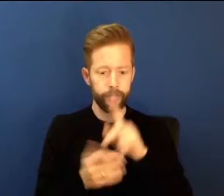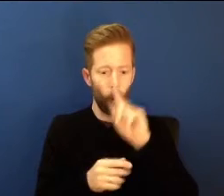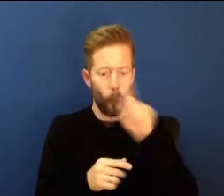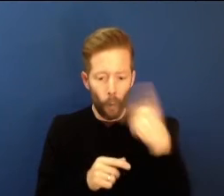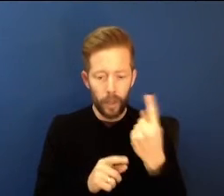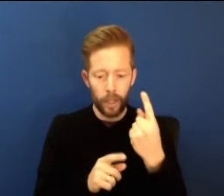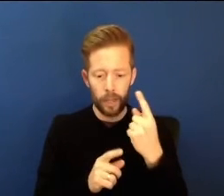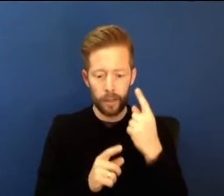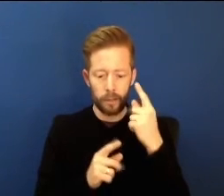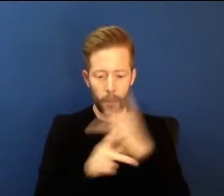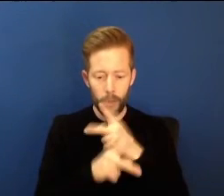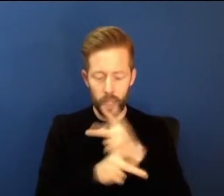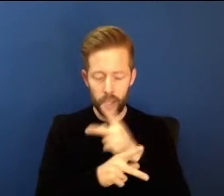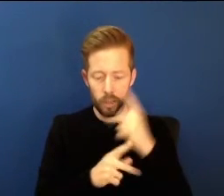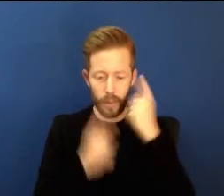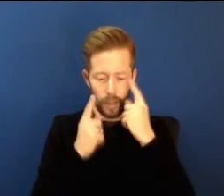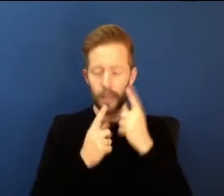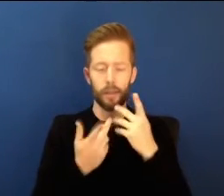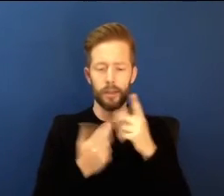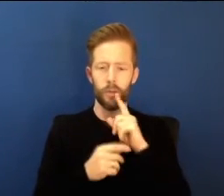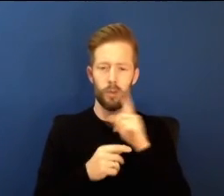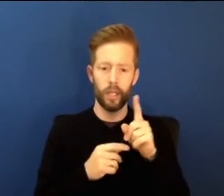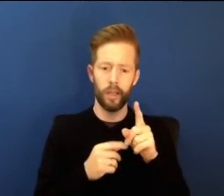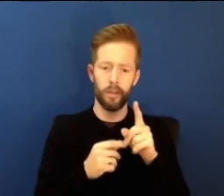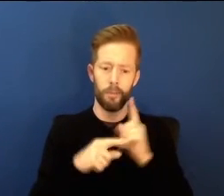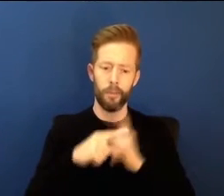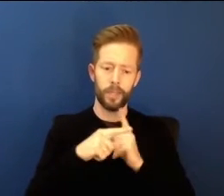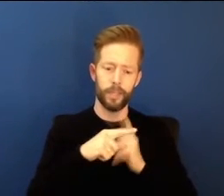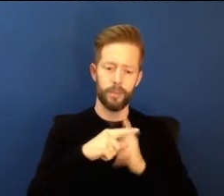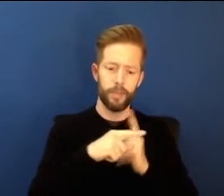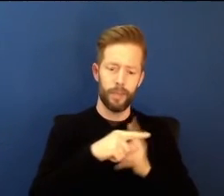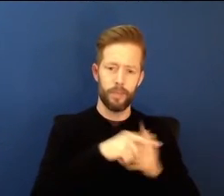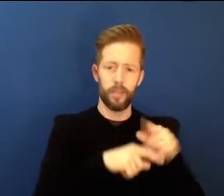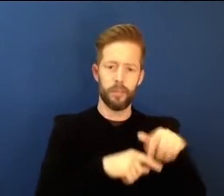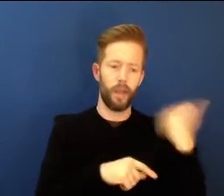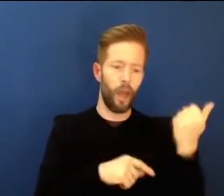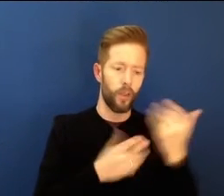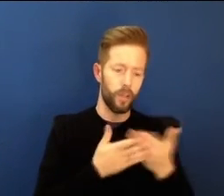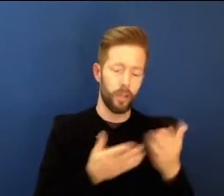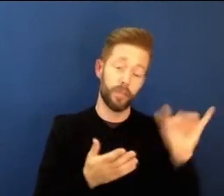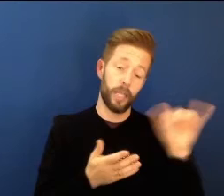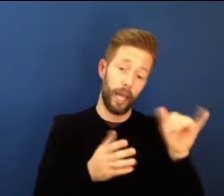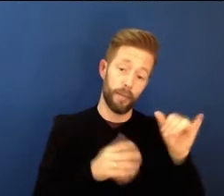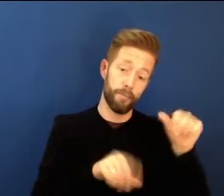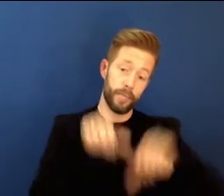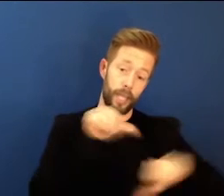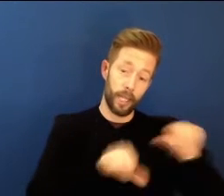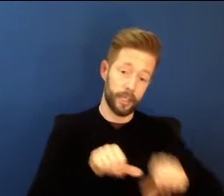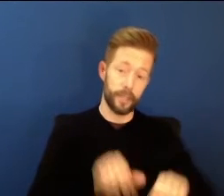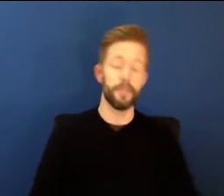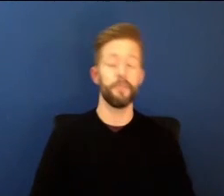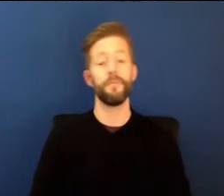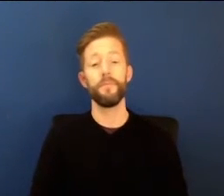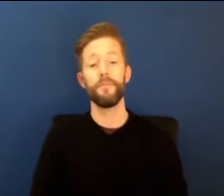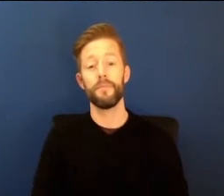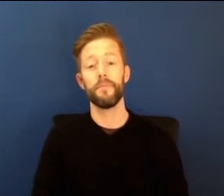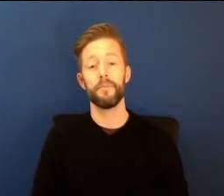it in conjunction with a lot of other disciplinary areas, including science.